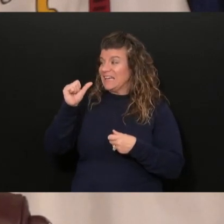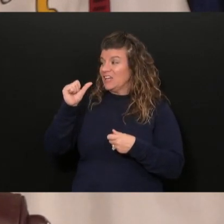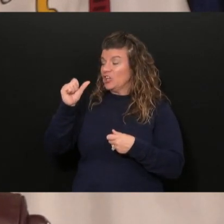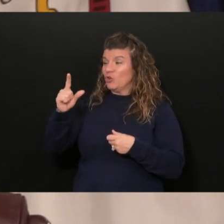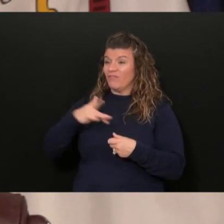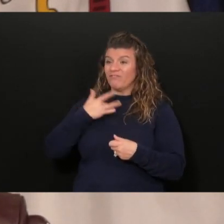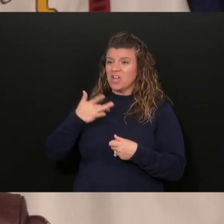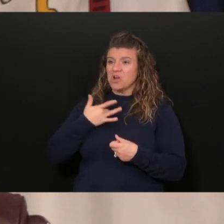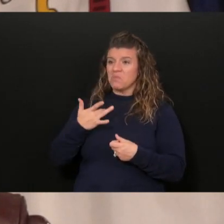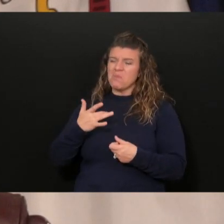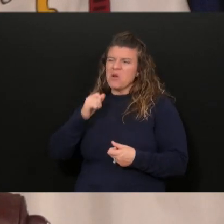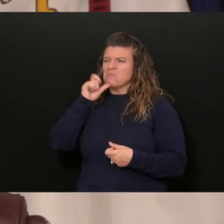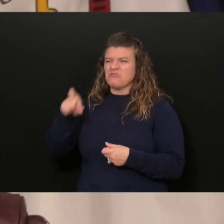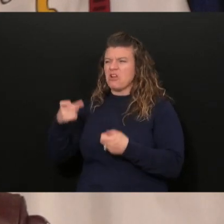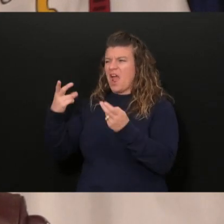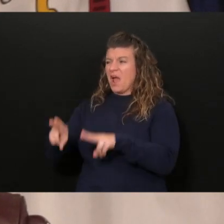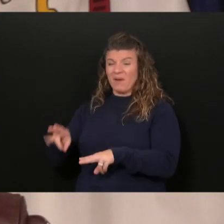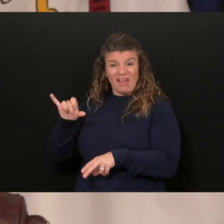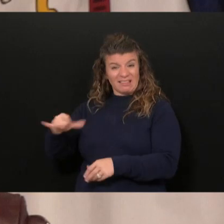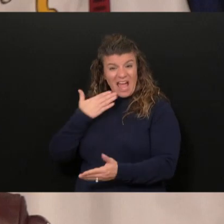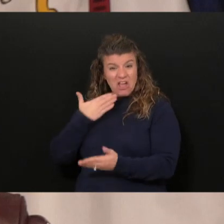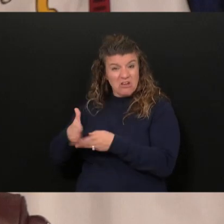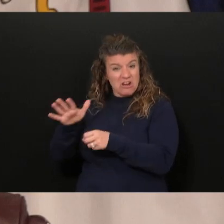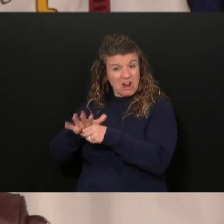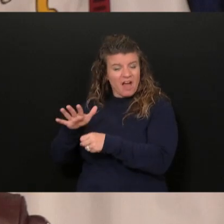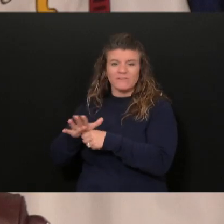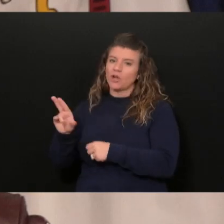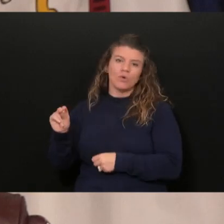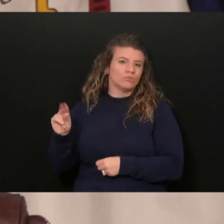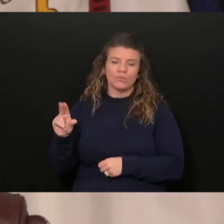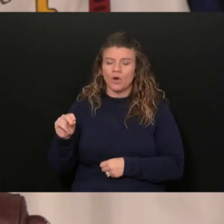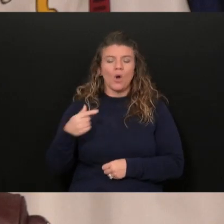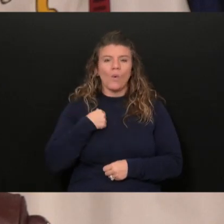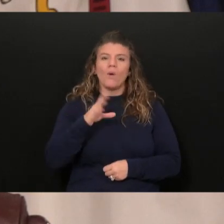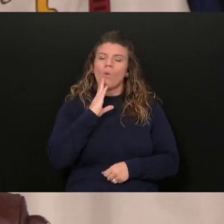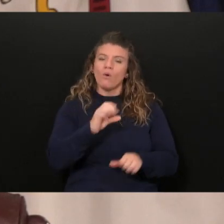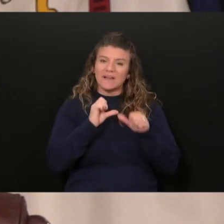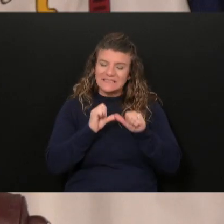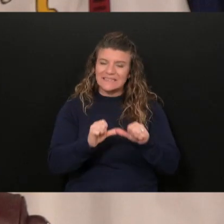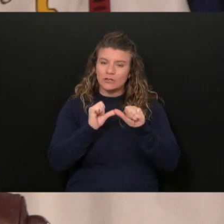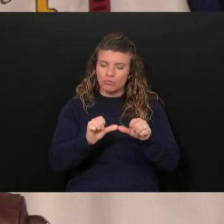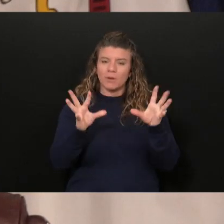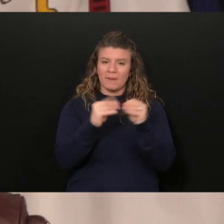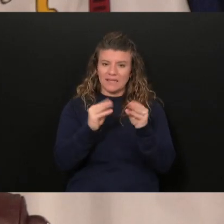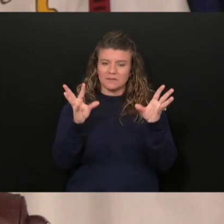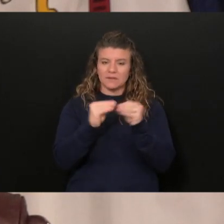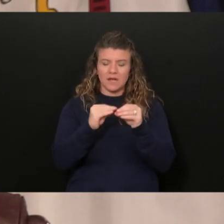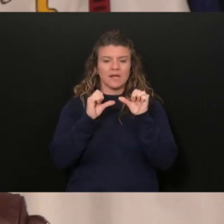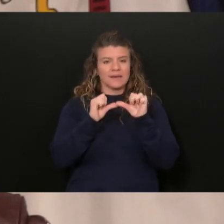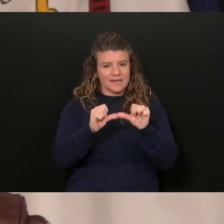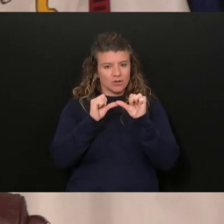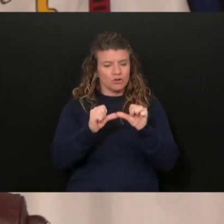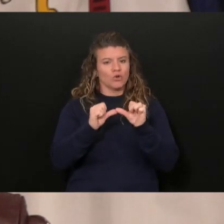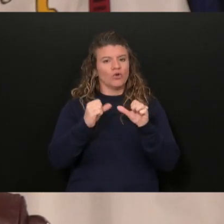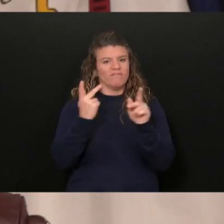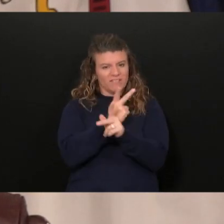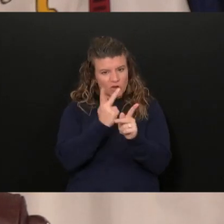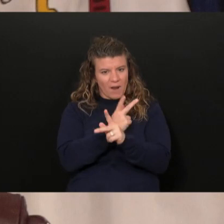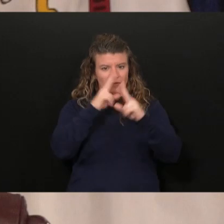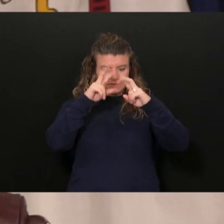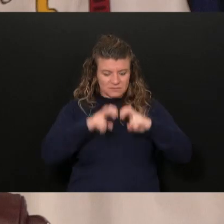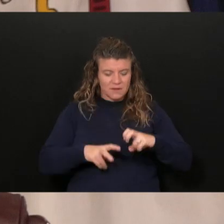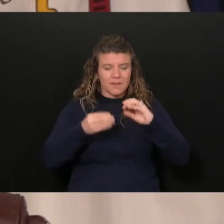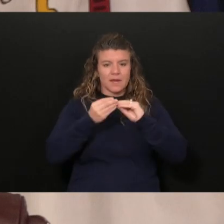happen isn't good enough, so we're going to continue to meet and continue to digest the numbers until